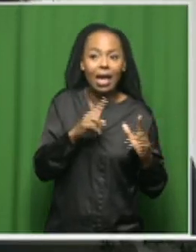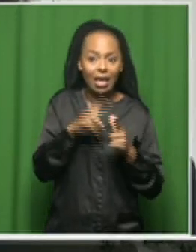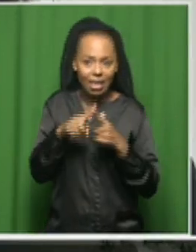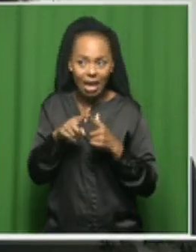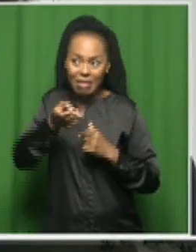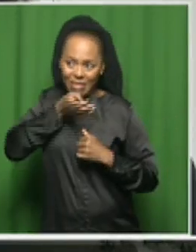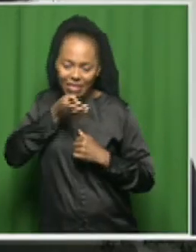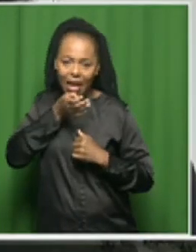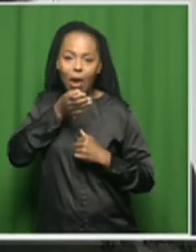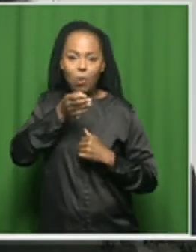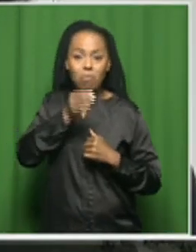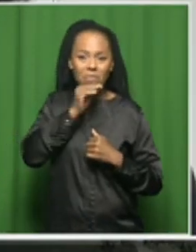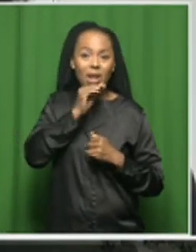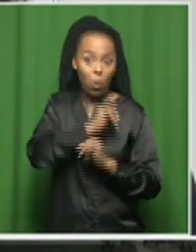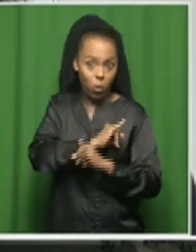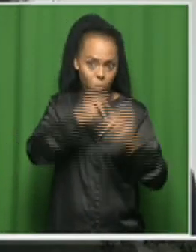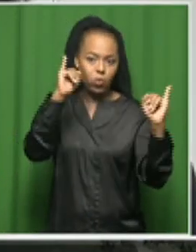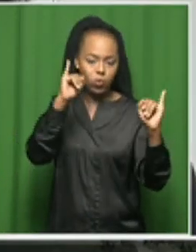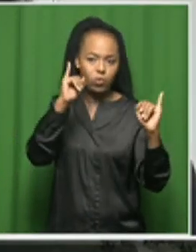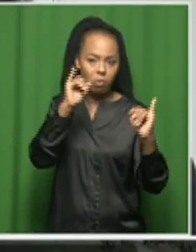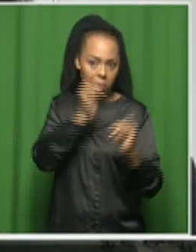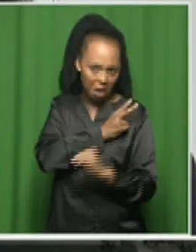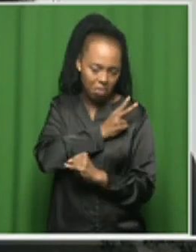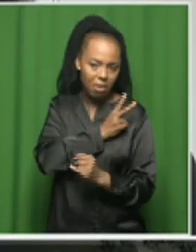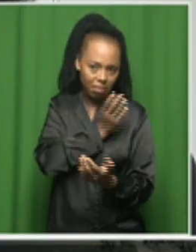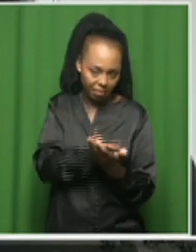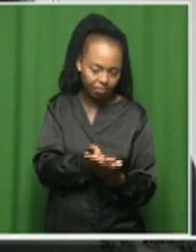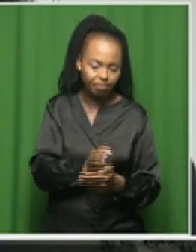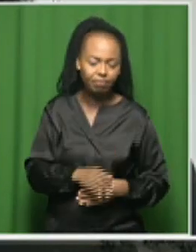you're predisposed to gout, what is